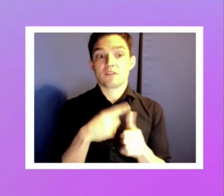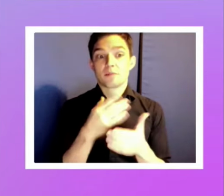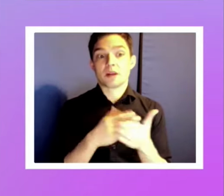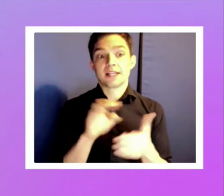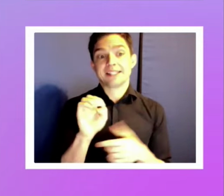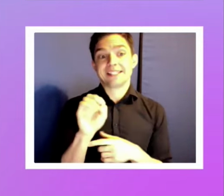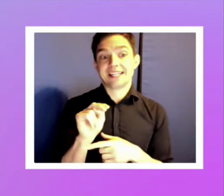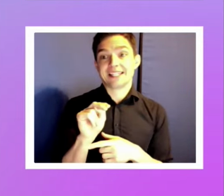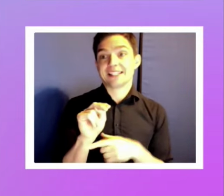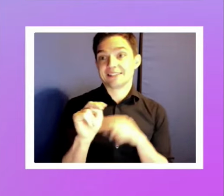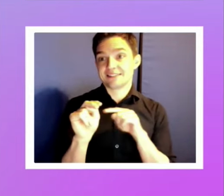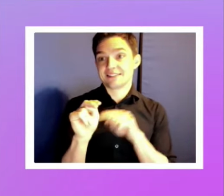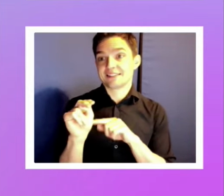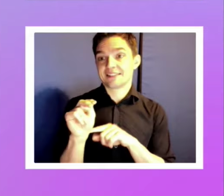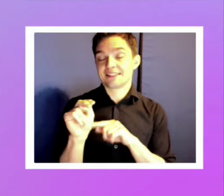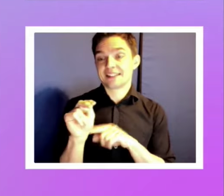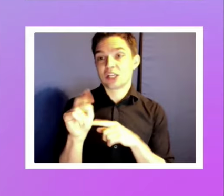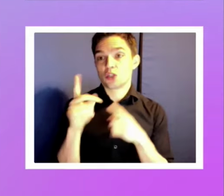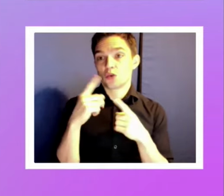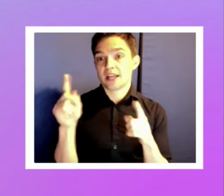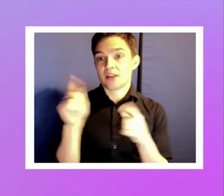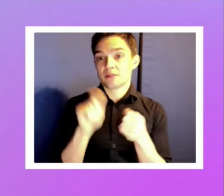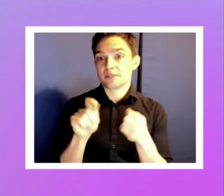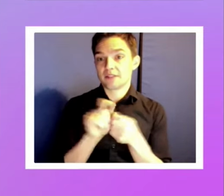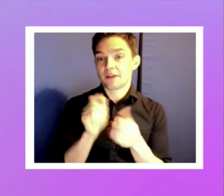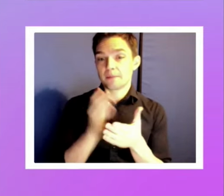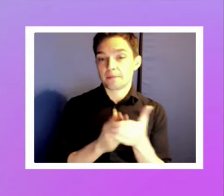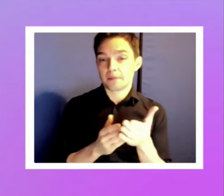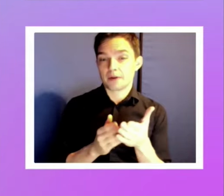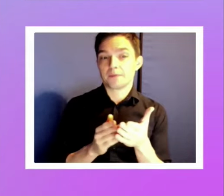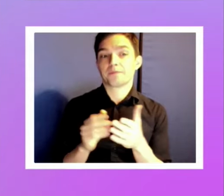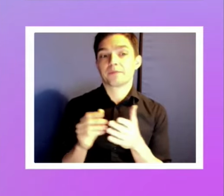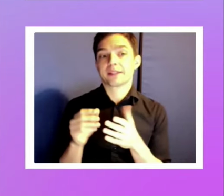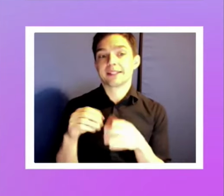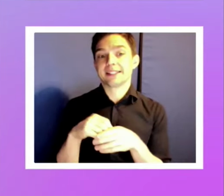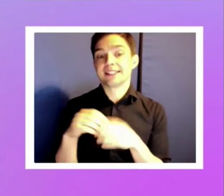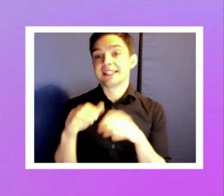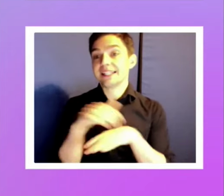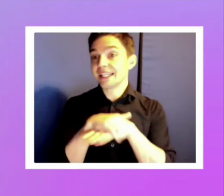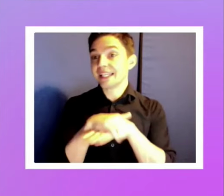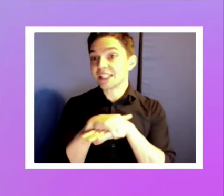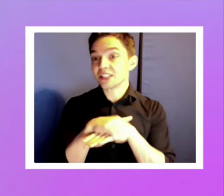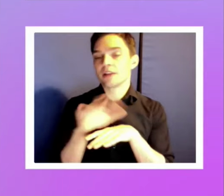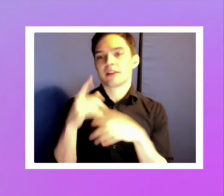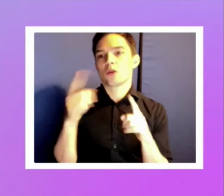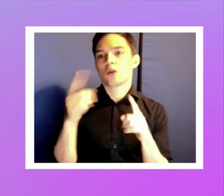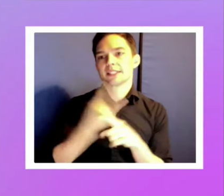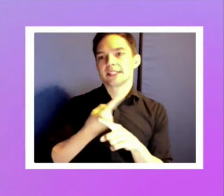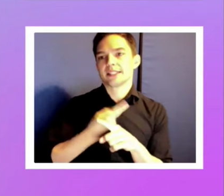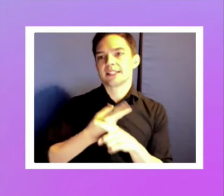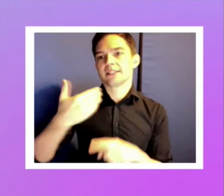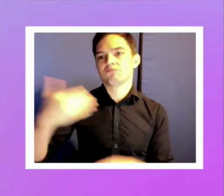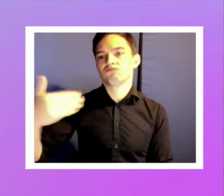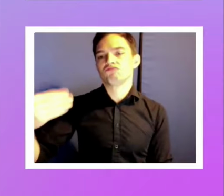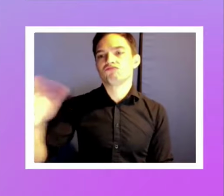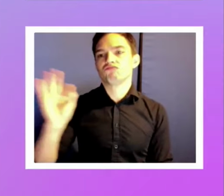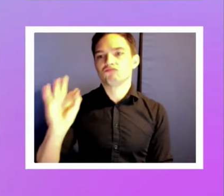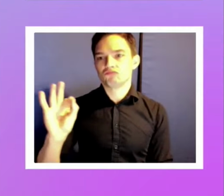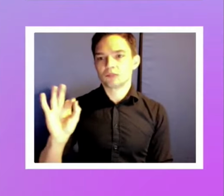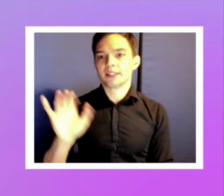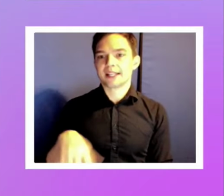EN bit, to announce that a particular piece of content is in English, this works consistently. So this